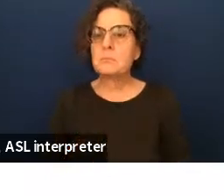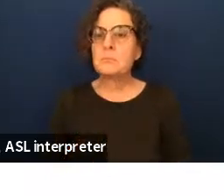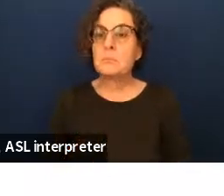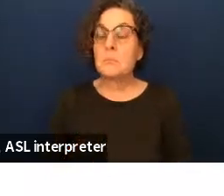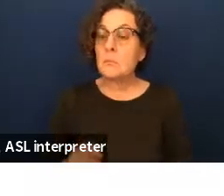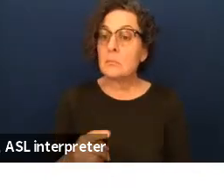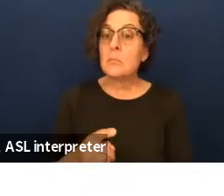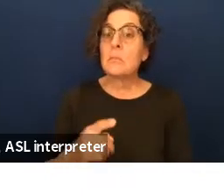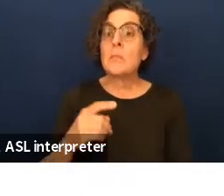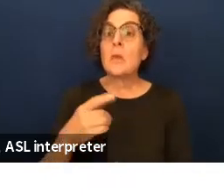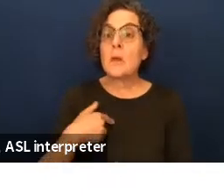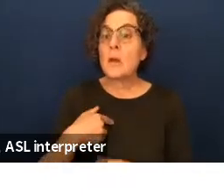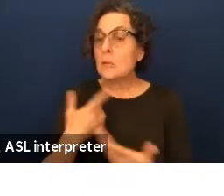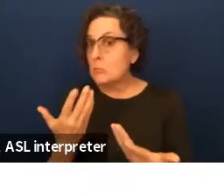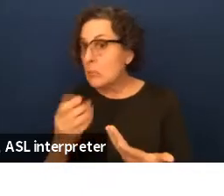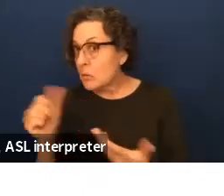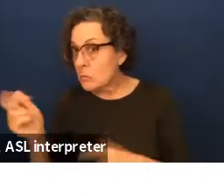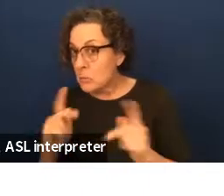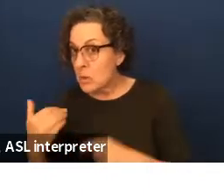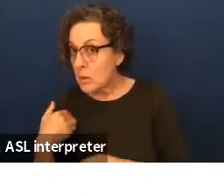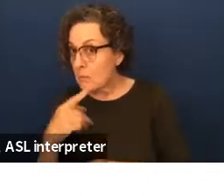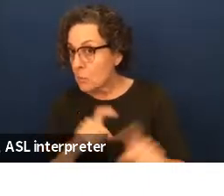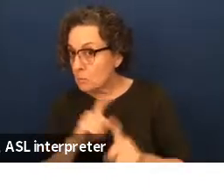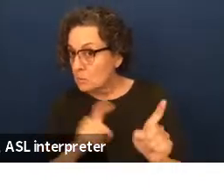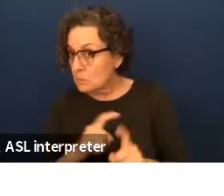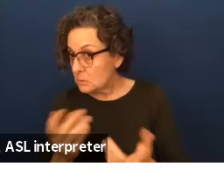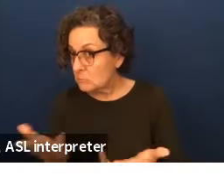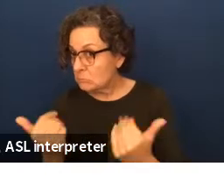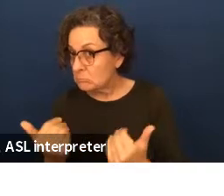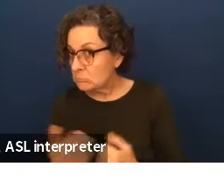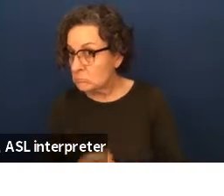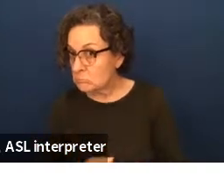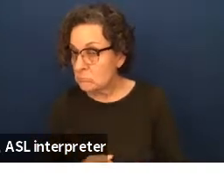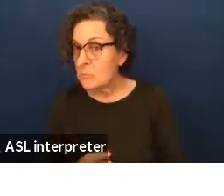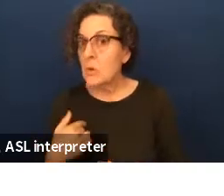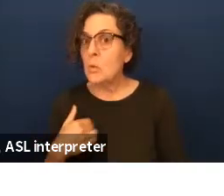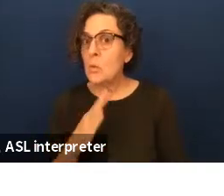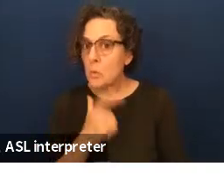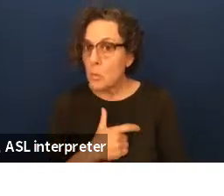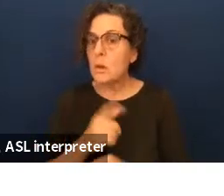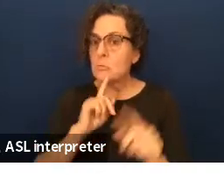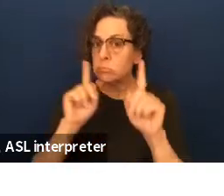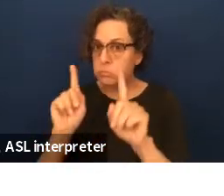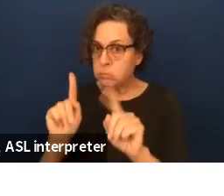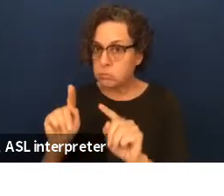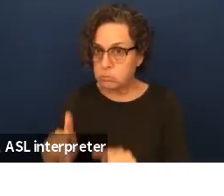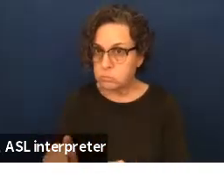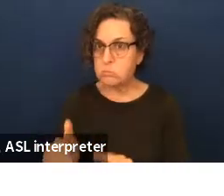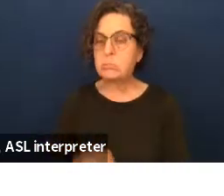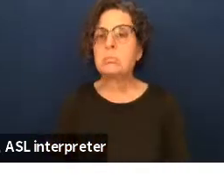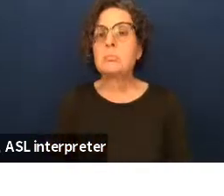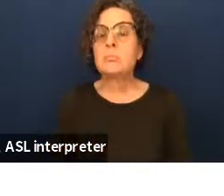other people if they have questions, and we'll walk through that. Otherwise,